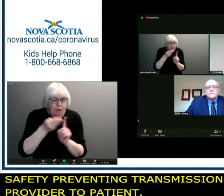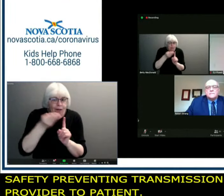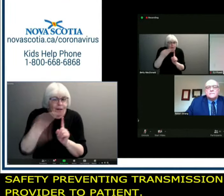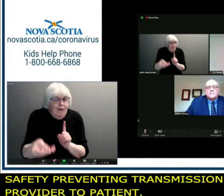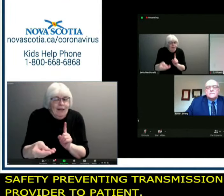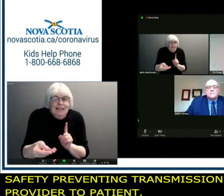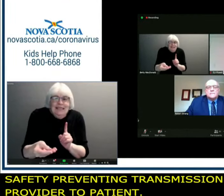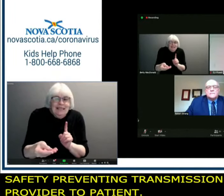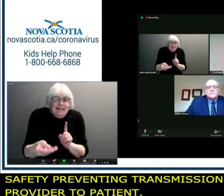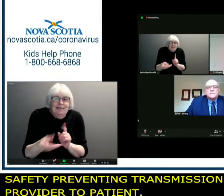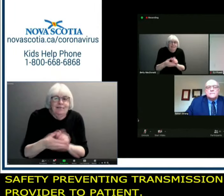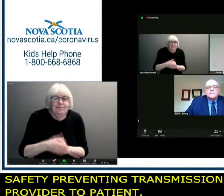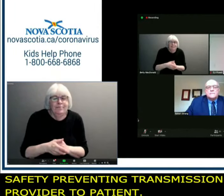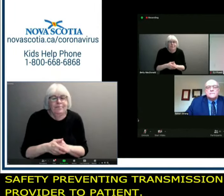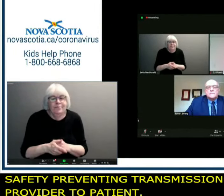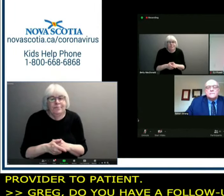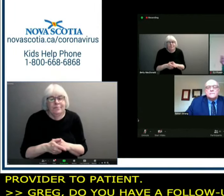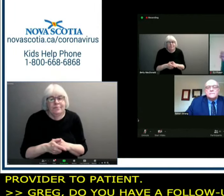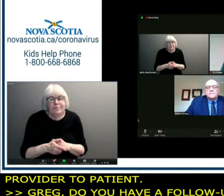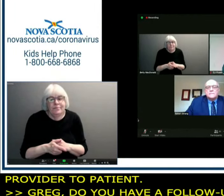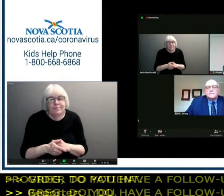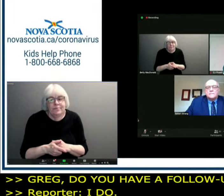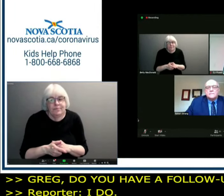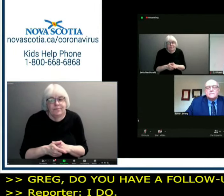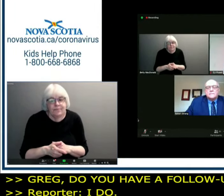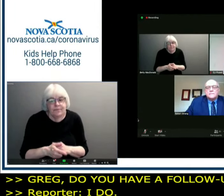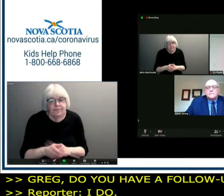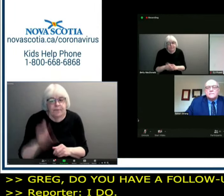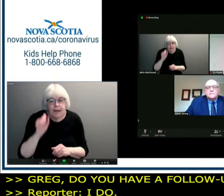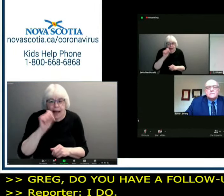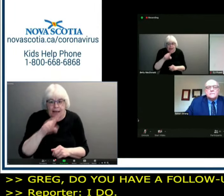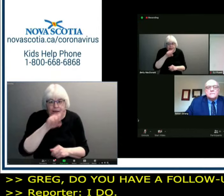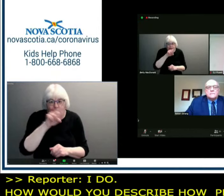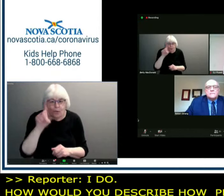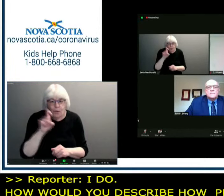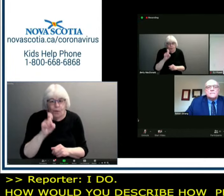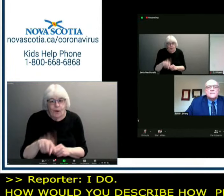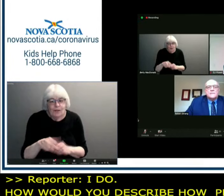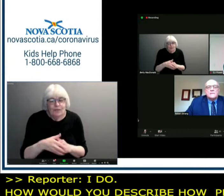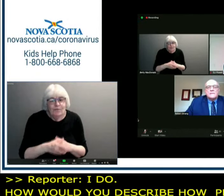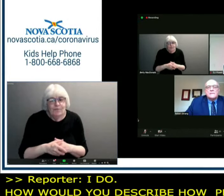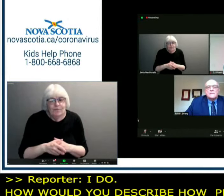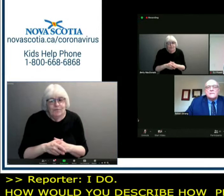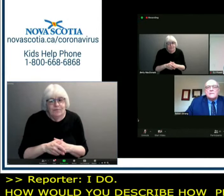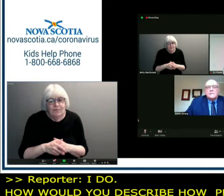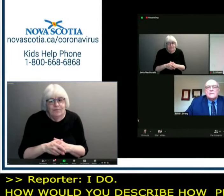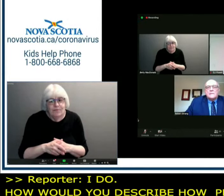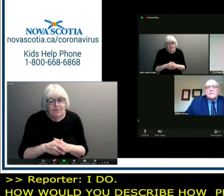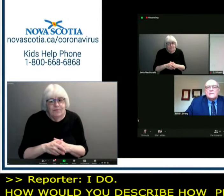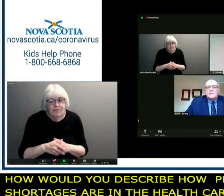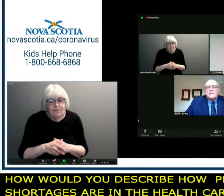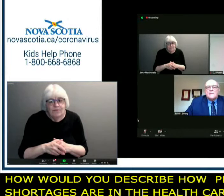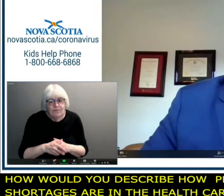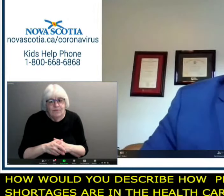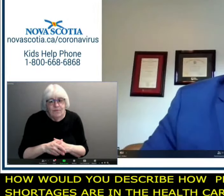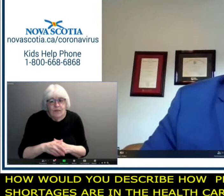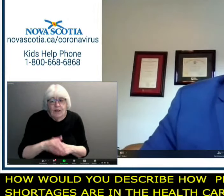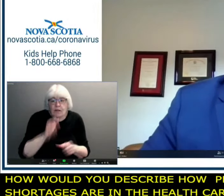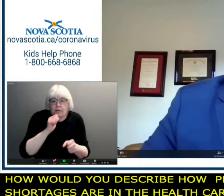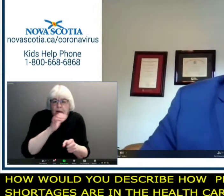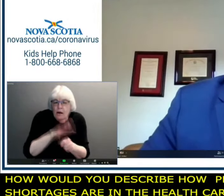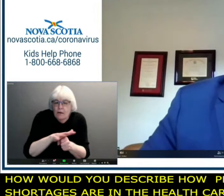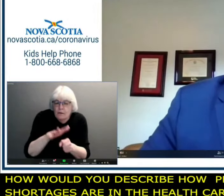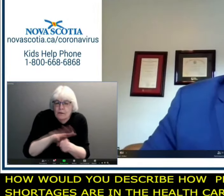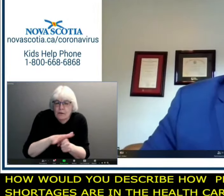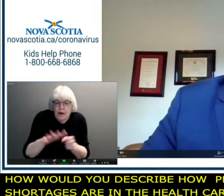do. How would you describe how pressing some of the shortages are in the healthcare system right now because of isolation among staff? So,